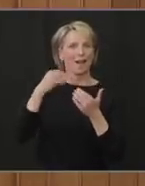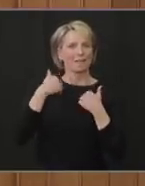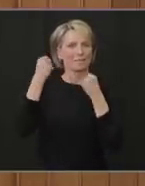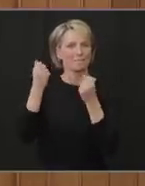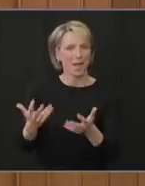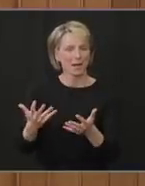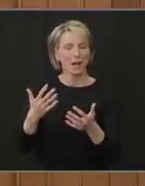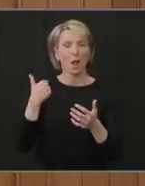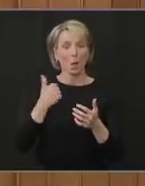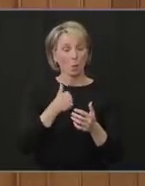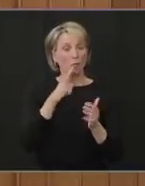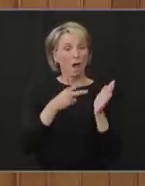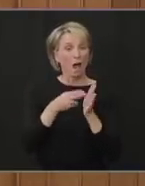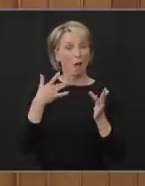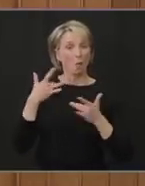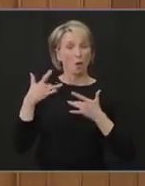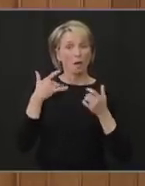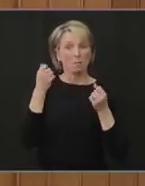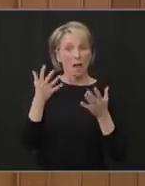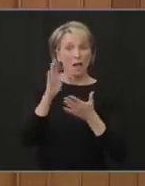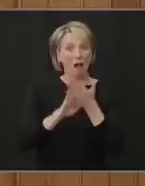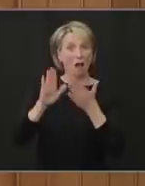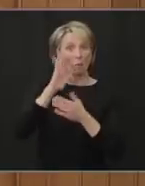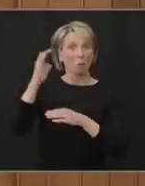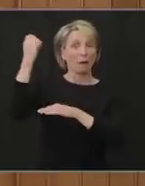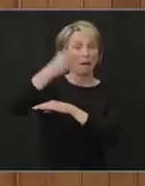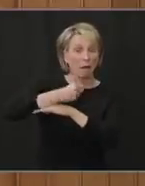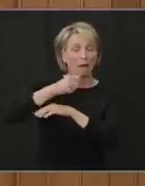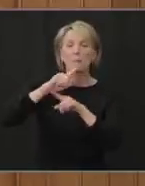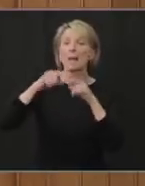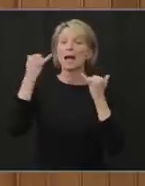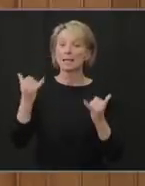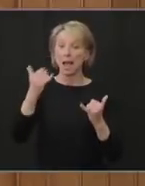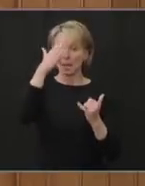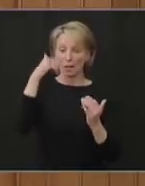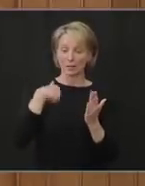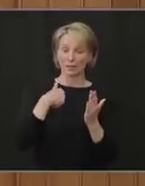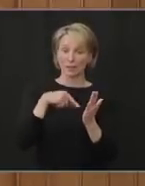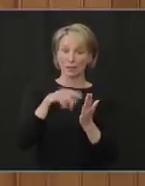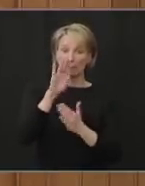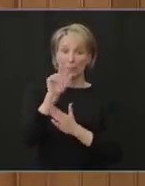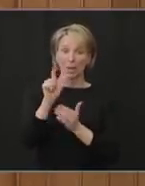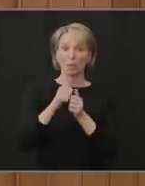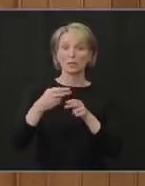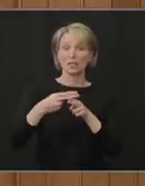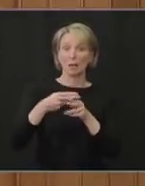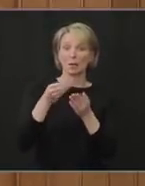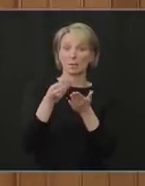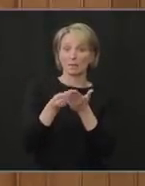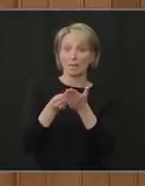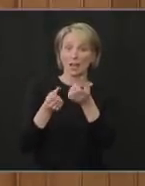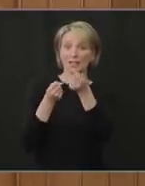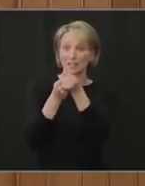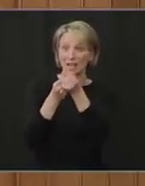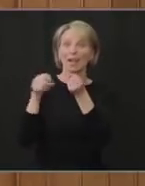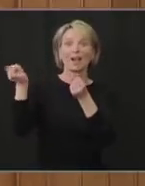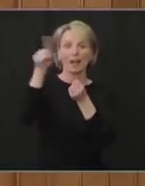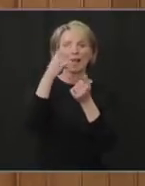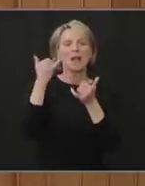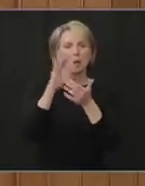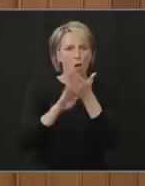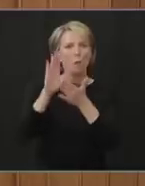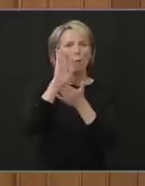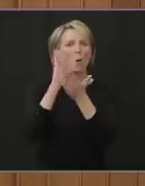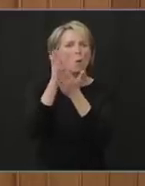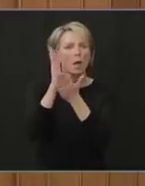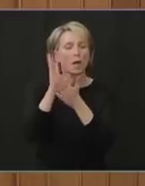our colleges might not be able to survive. They will, now that they have this temporary funding. And schools, even though they're closed, are having to engage in